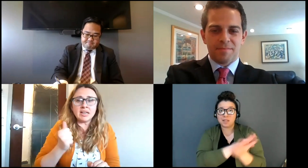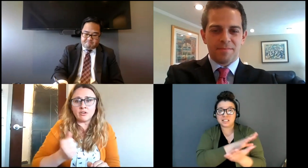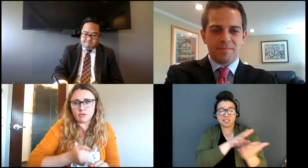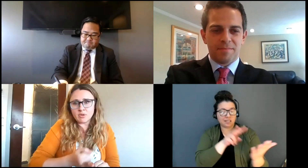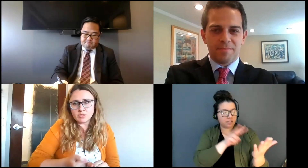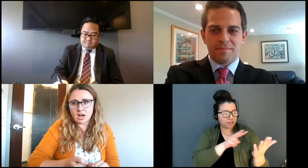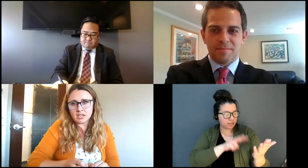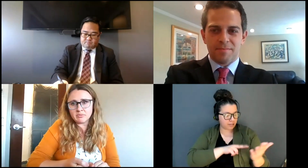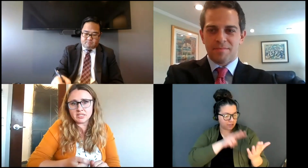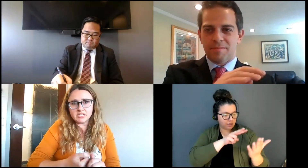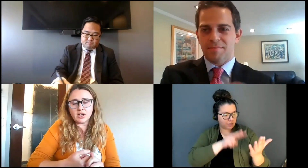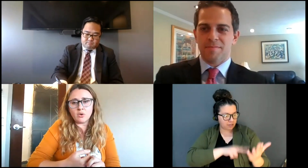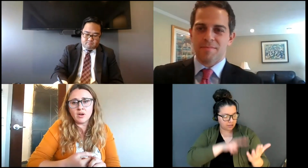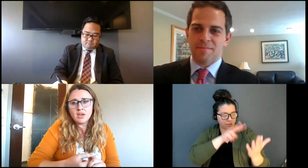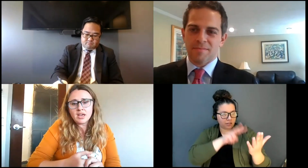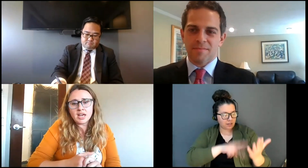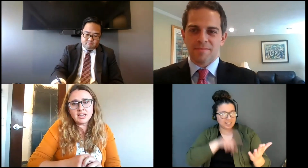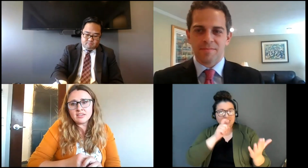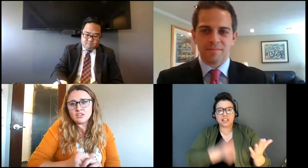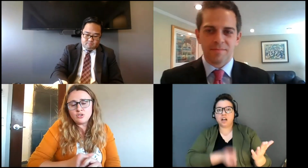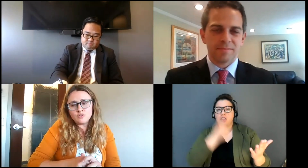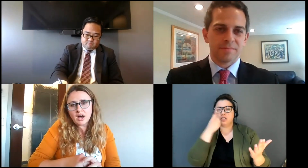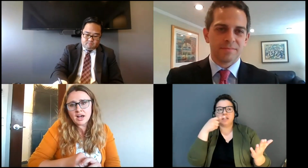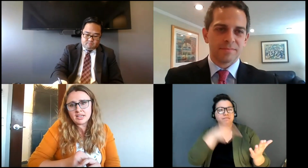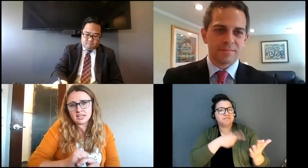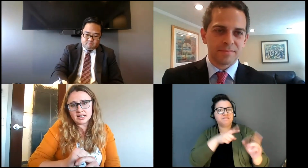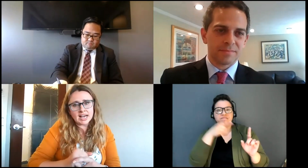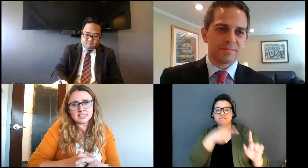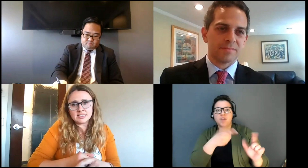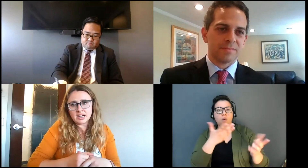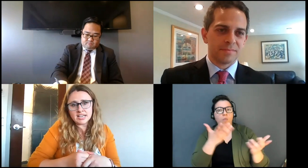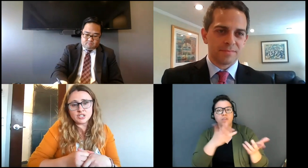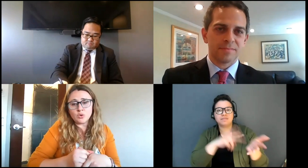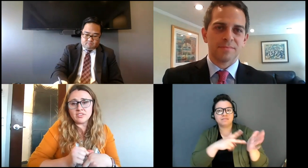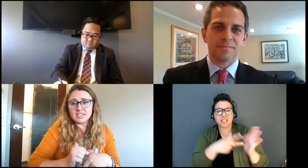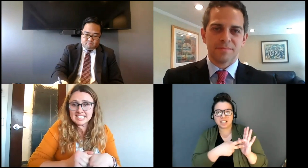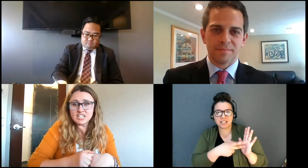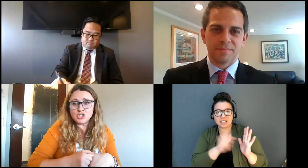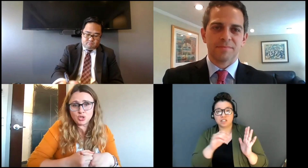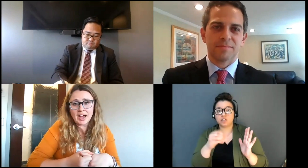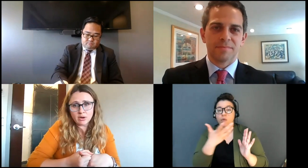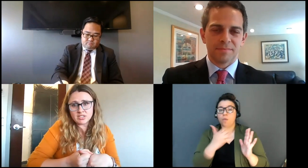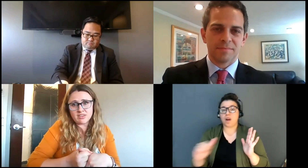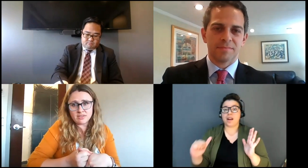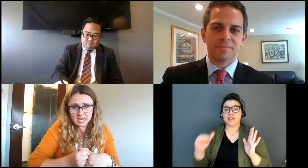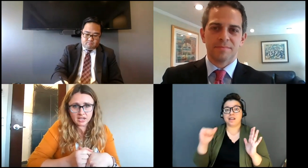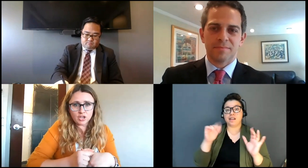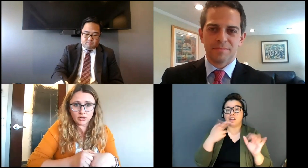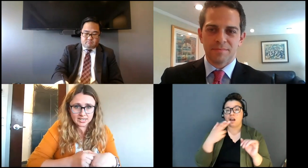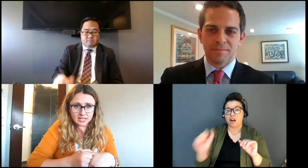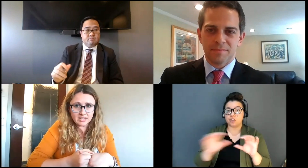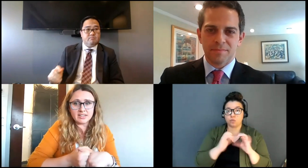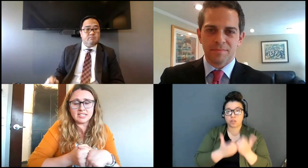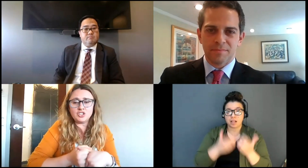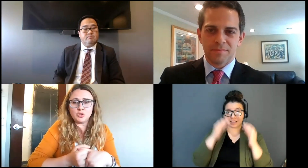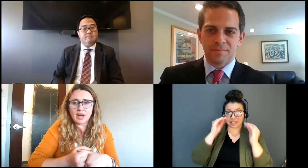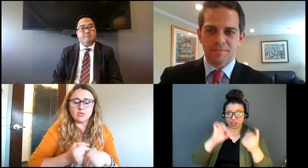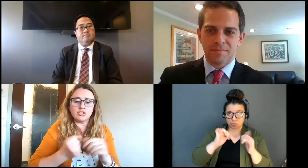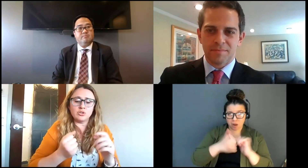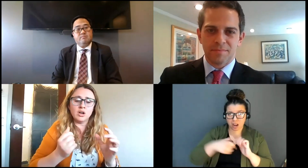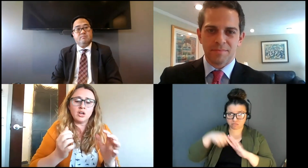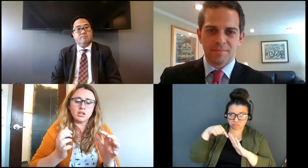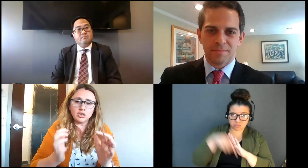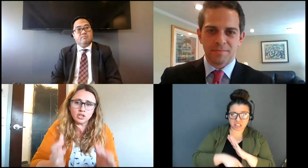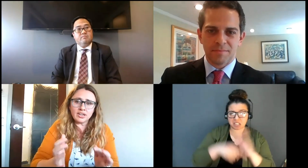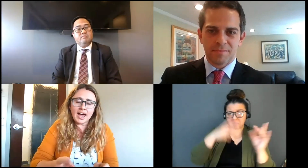out the meaning from those documents. So anything that you've got in classes in high school that teach you how to think critically, that teach you